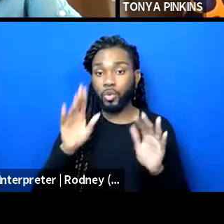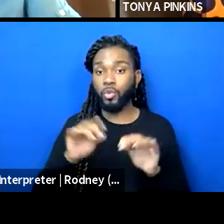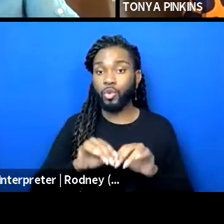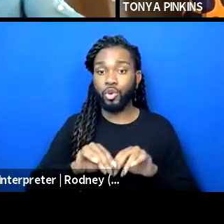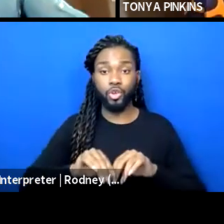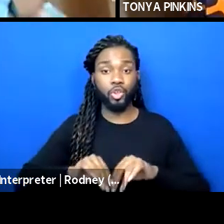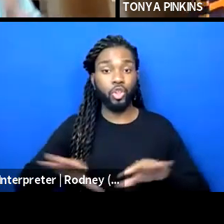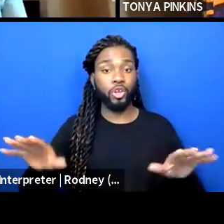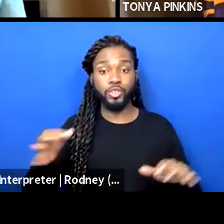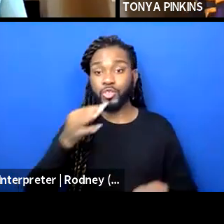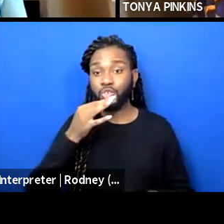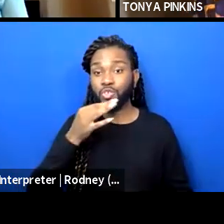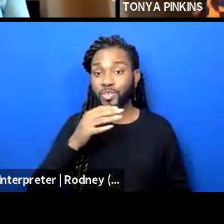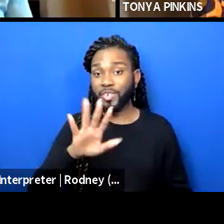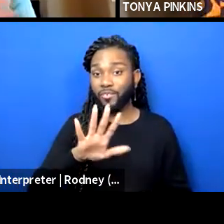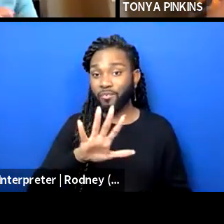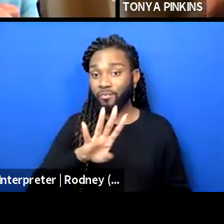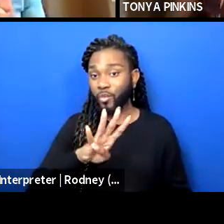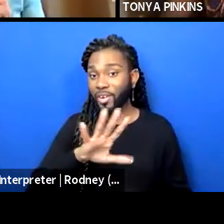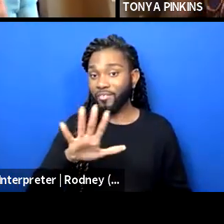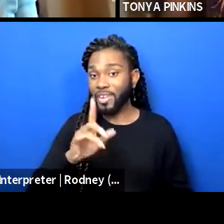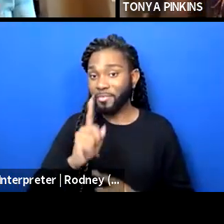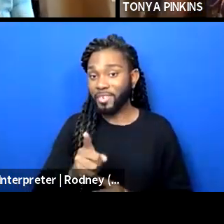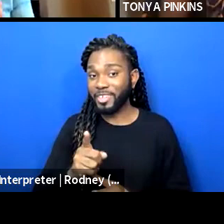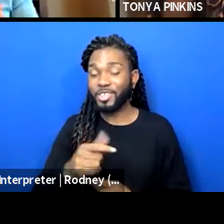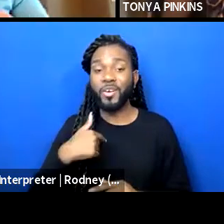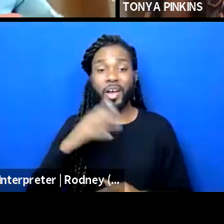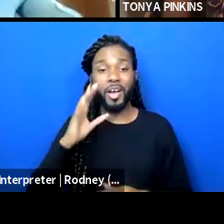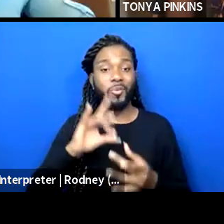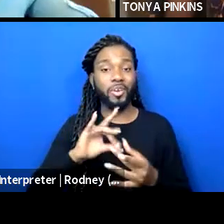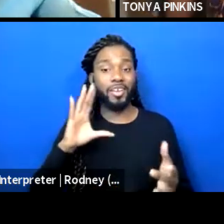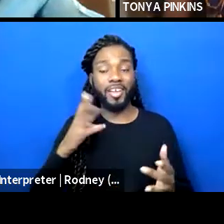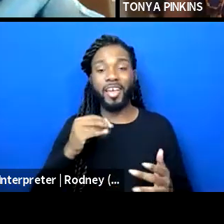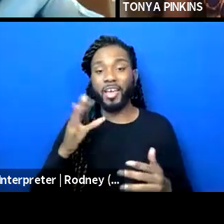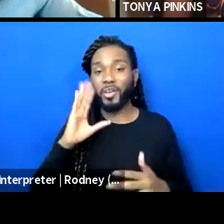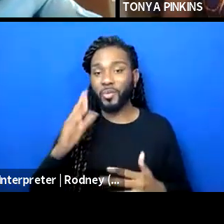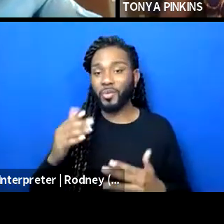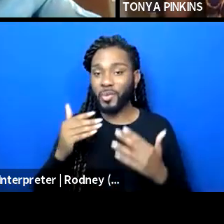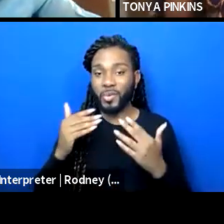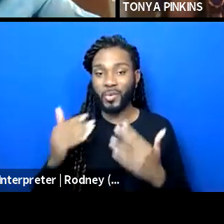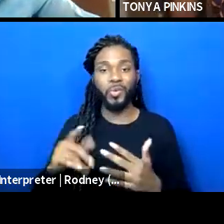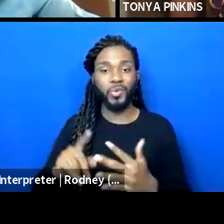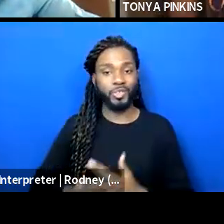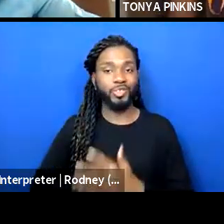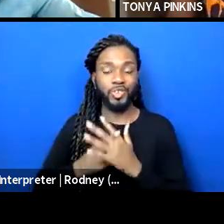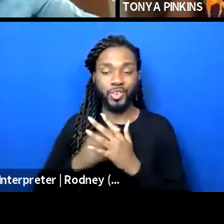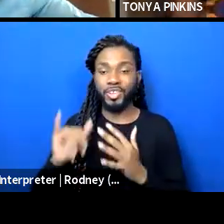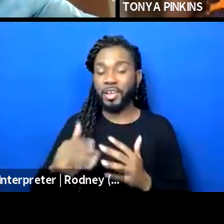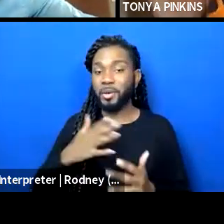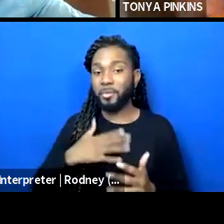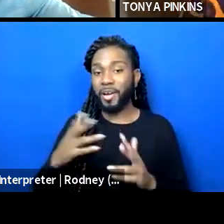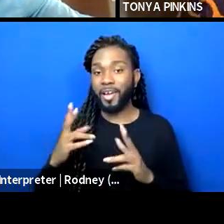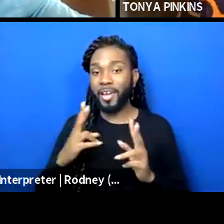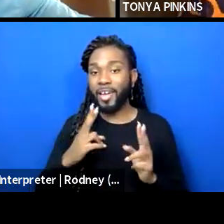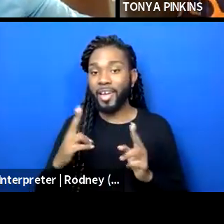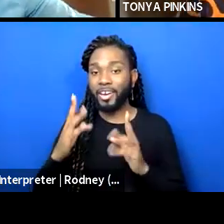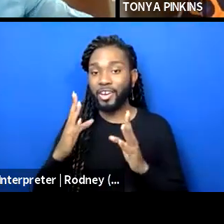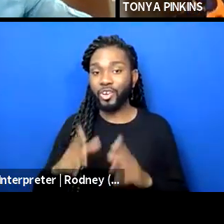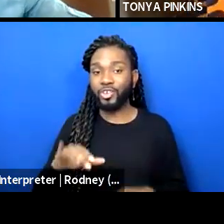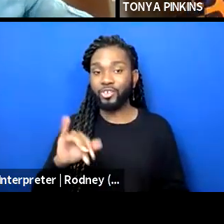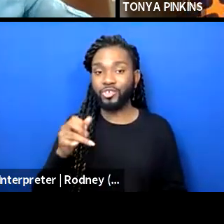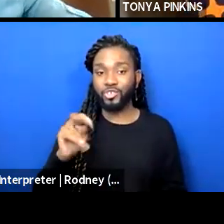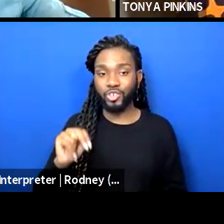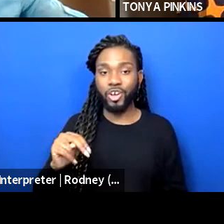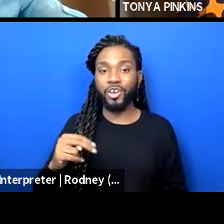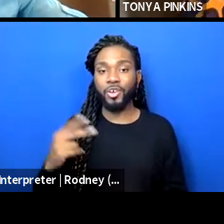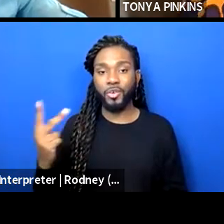45 minutes. So I'm hopping off here and then pushing this thing. My editor, John, he and I